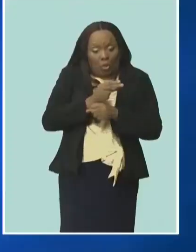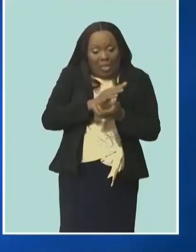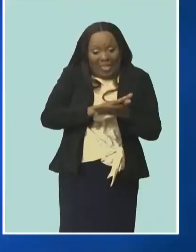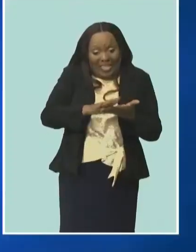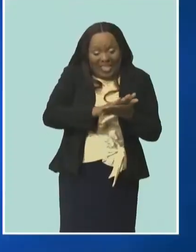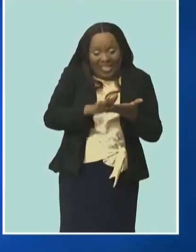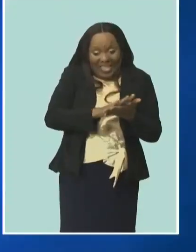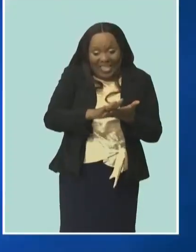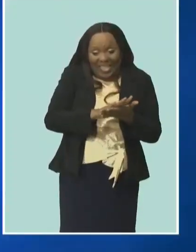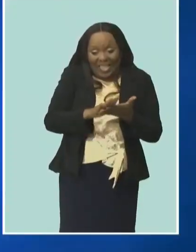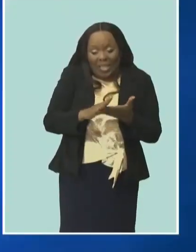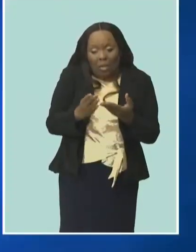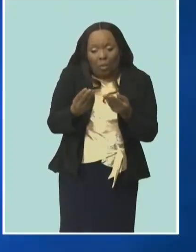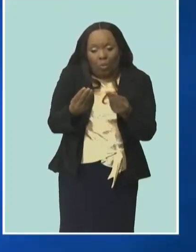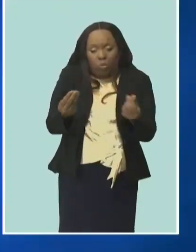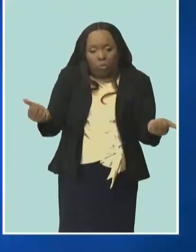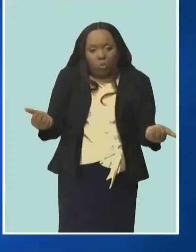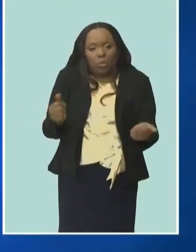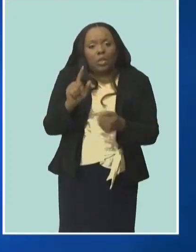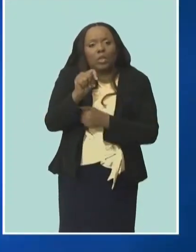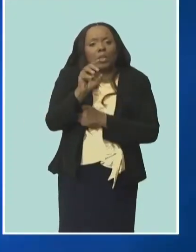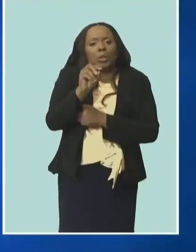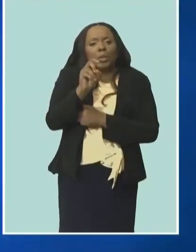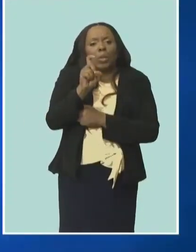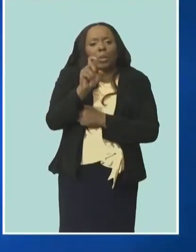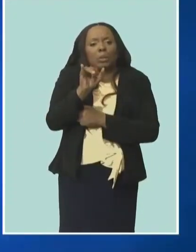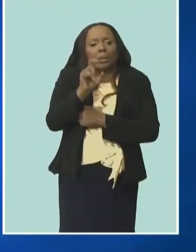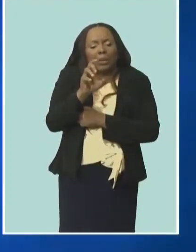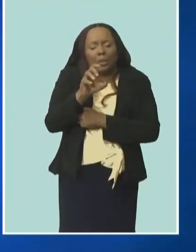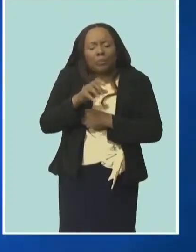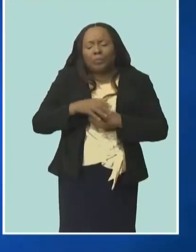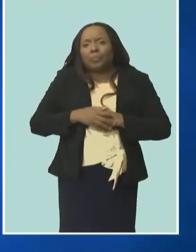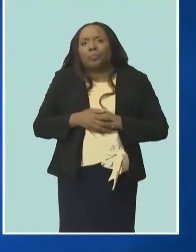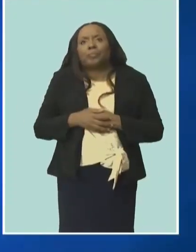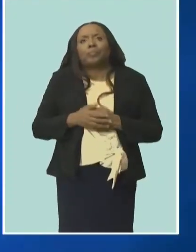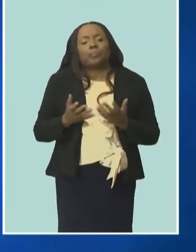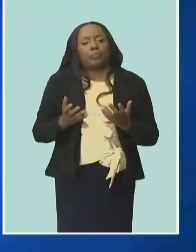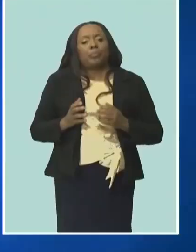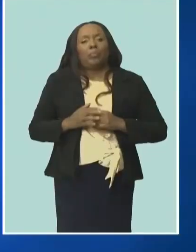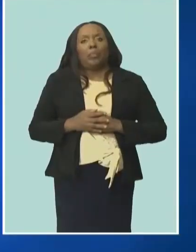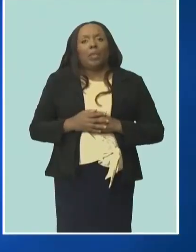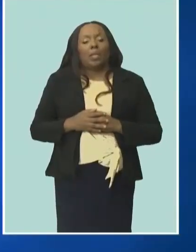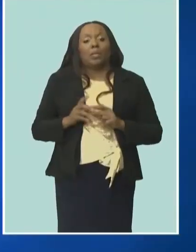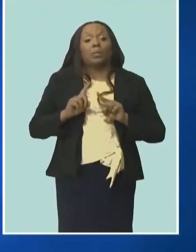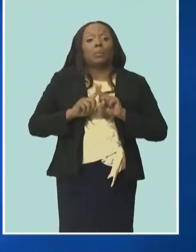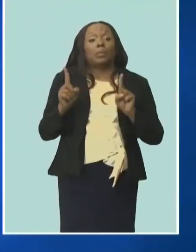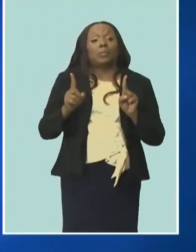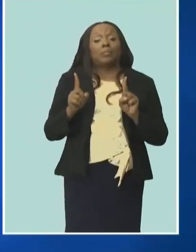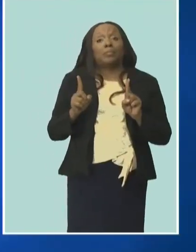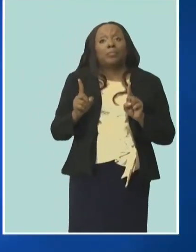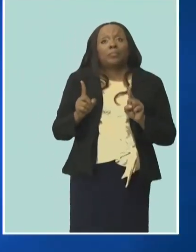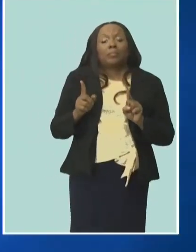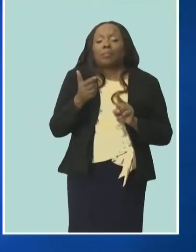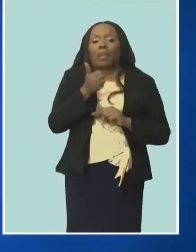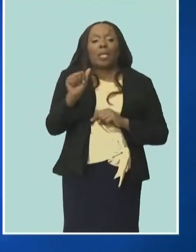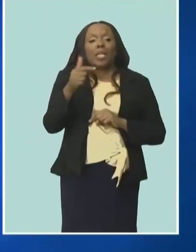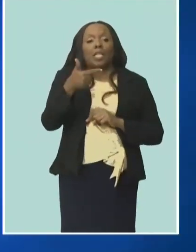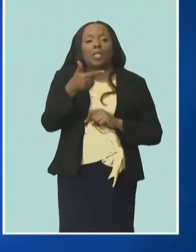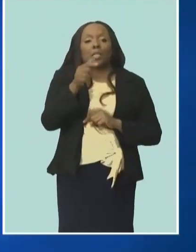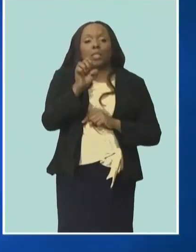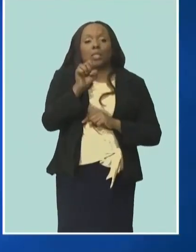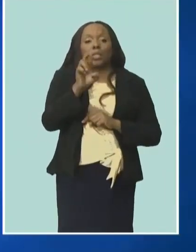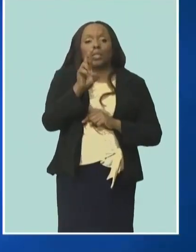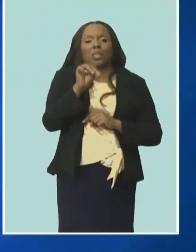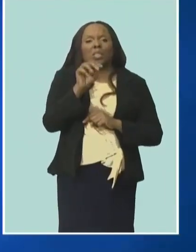using so much toxic chemicals over the years. But what this does, it breaks down any germs that may be in the